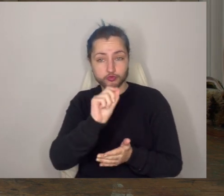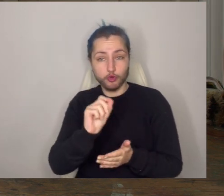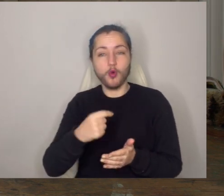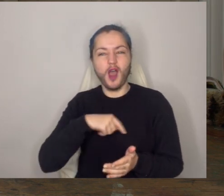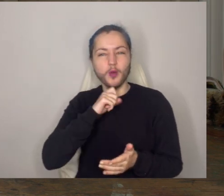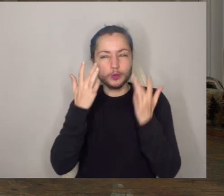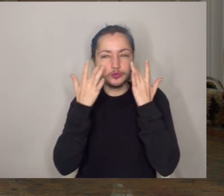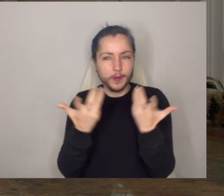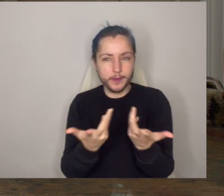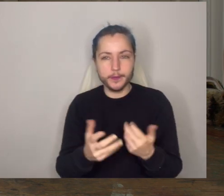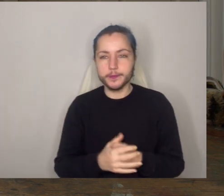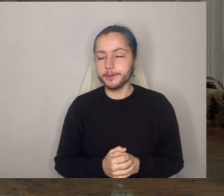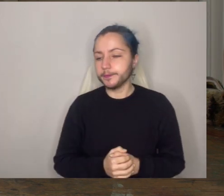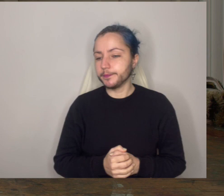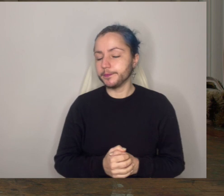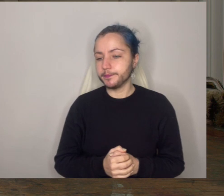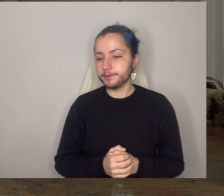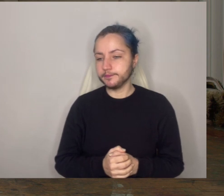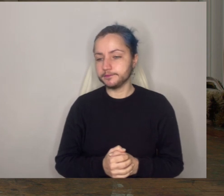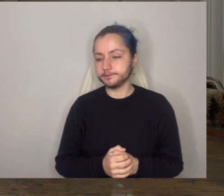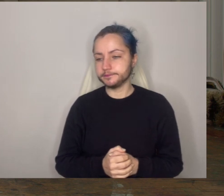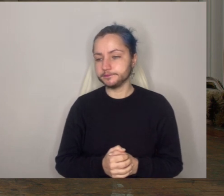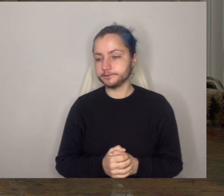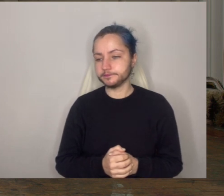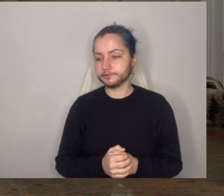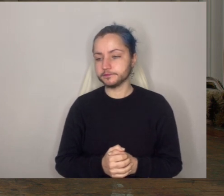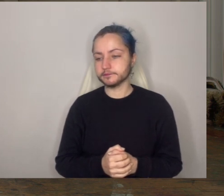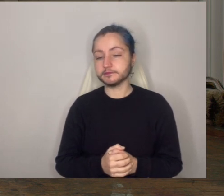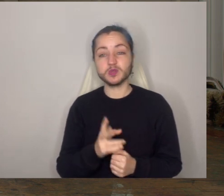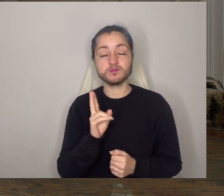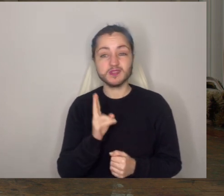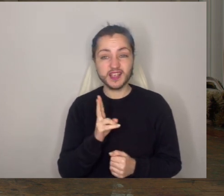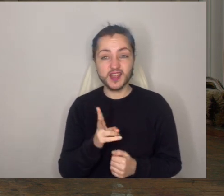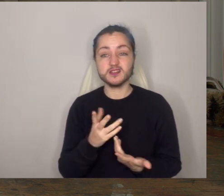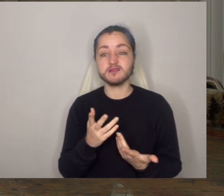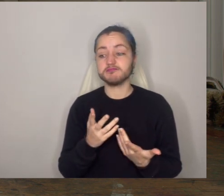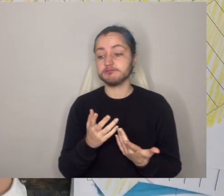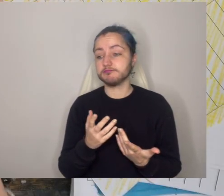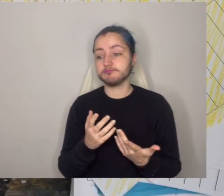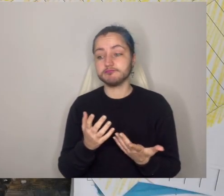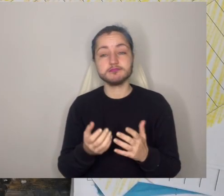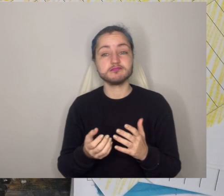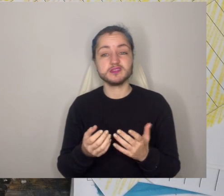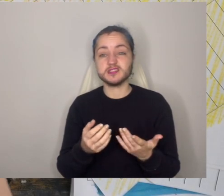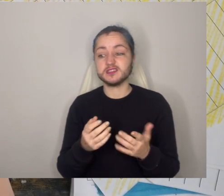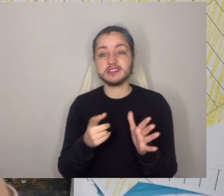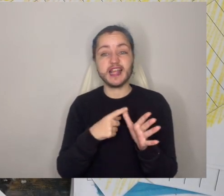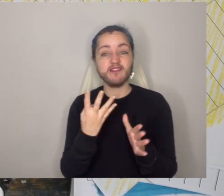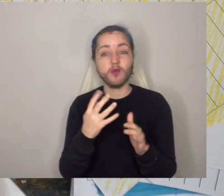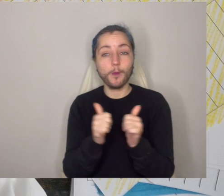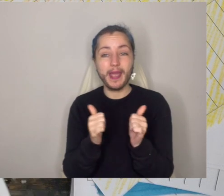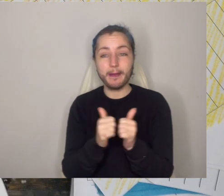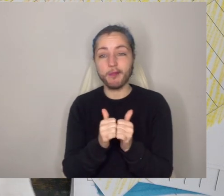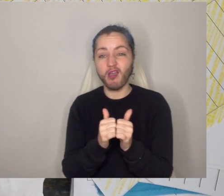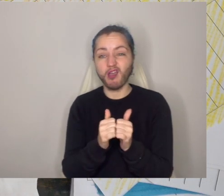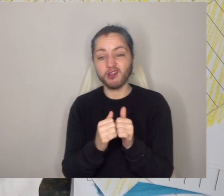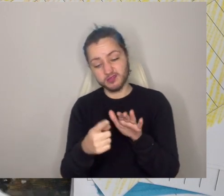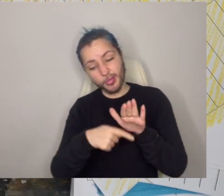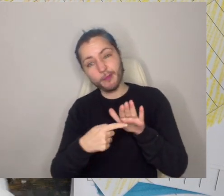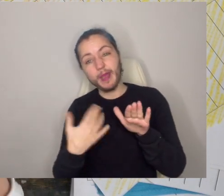the chain, so the parts that join all of the sunshines together. So if you are printing out